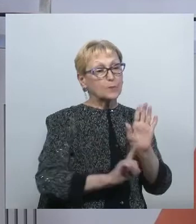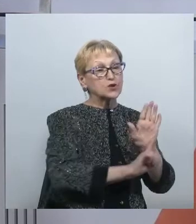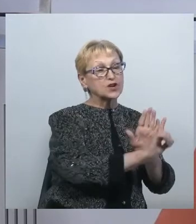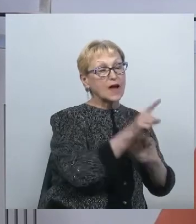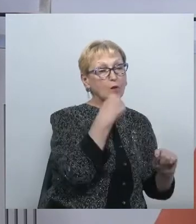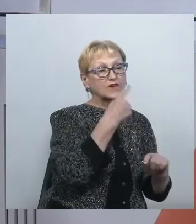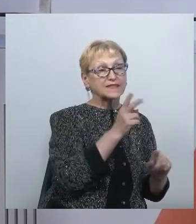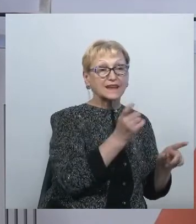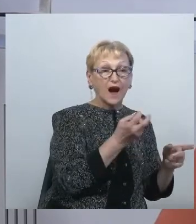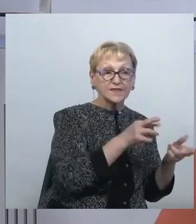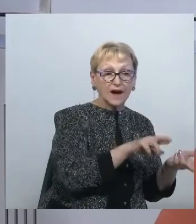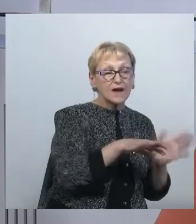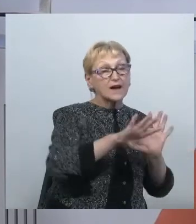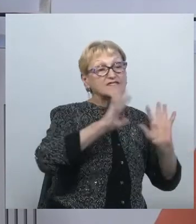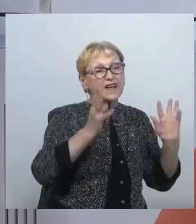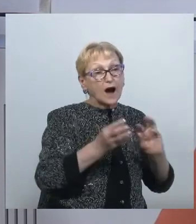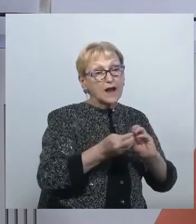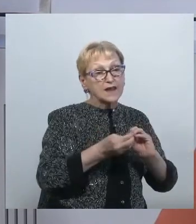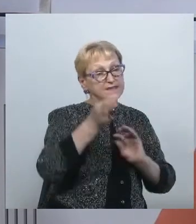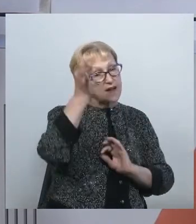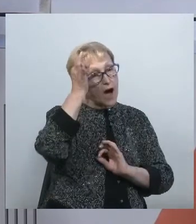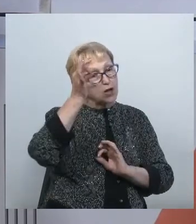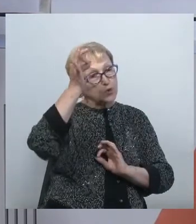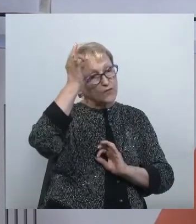Continuing what Katya said,